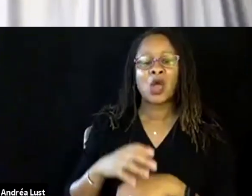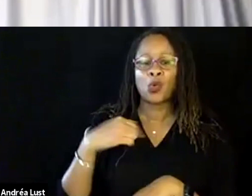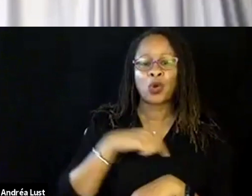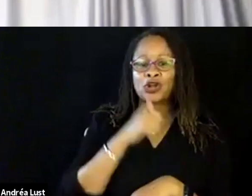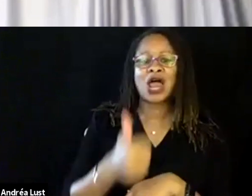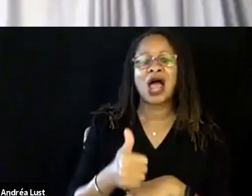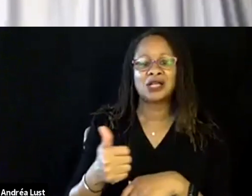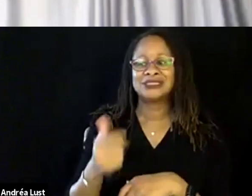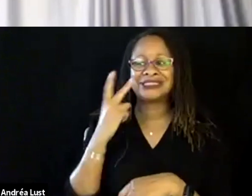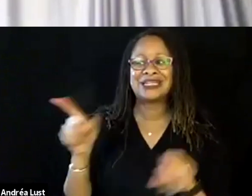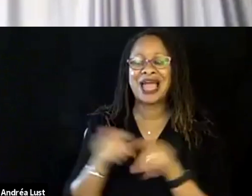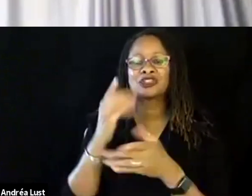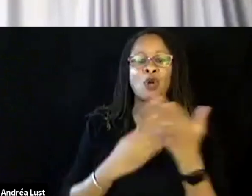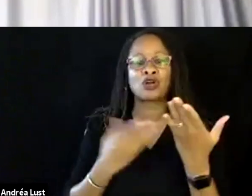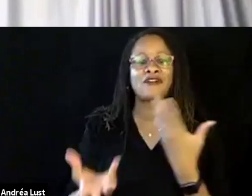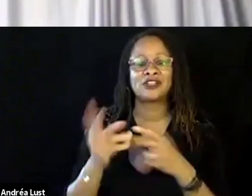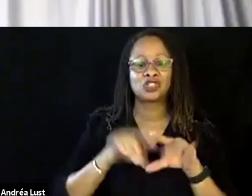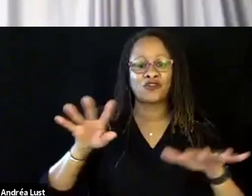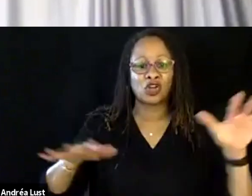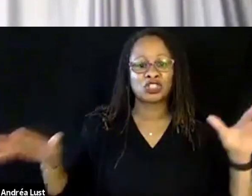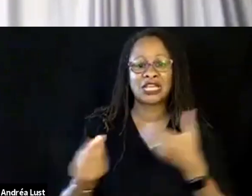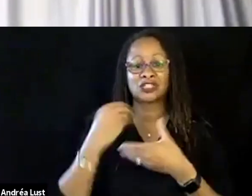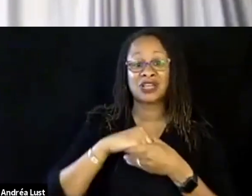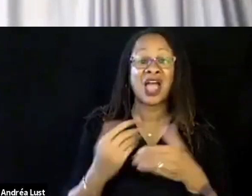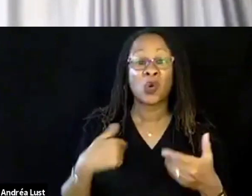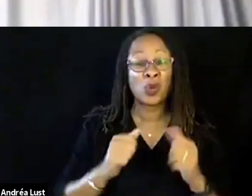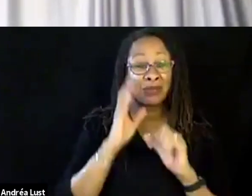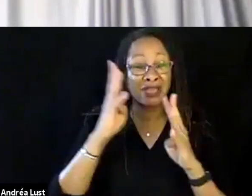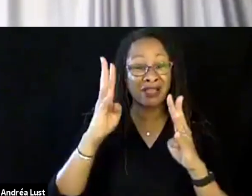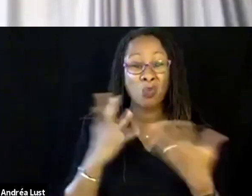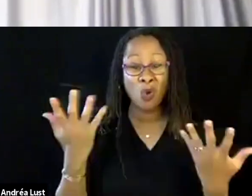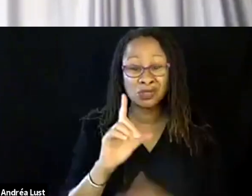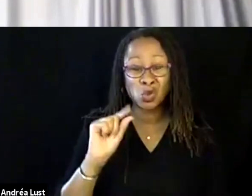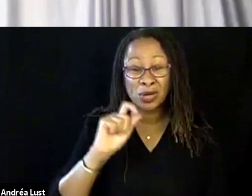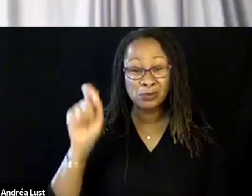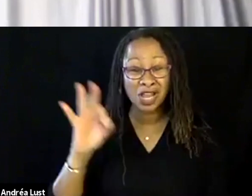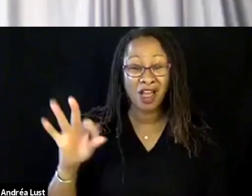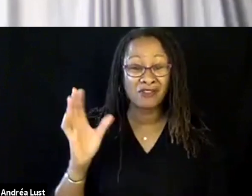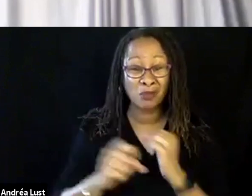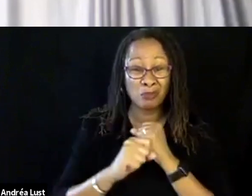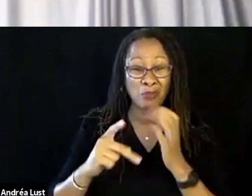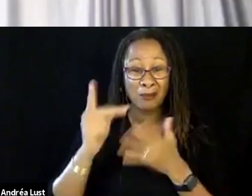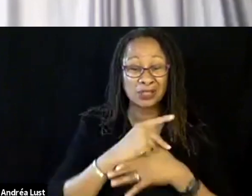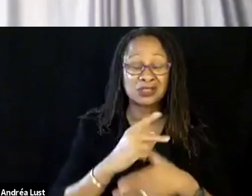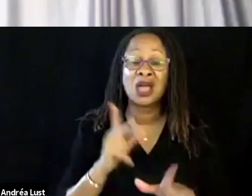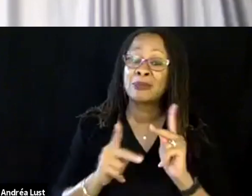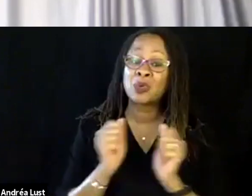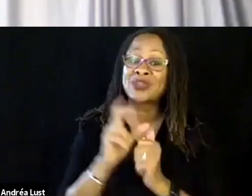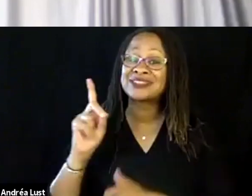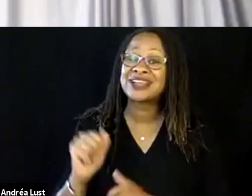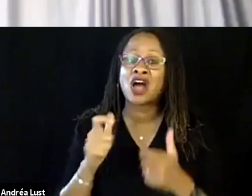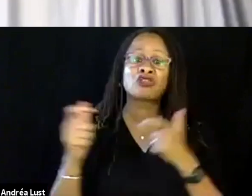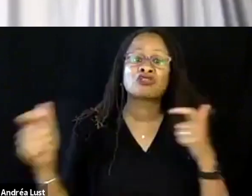and inclusion, even though we make up 20% of the population. People with disabilities are the